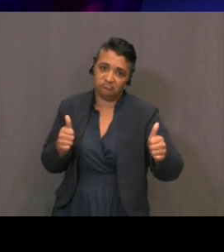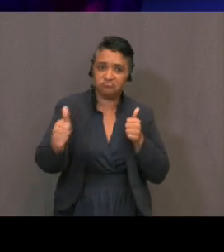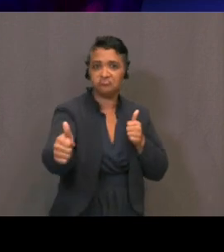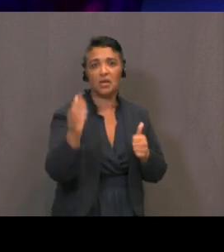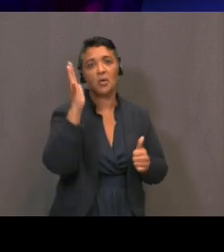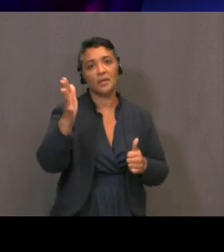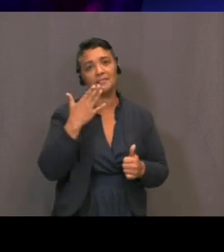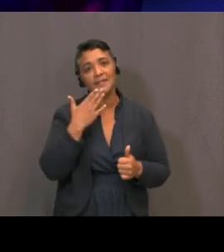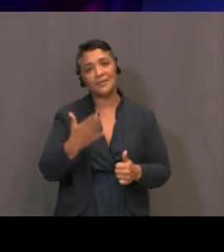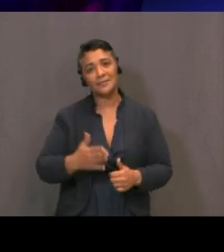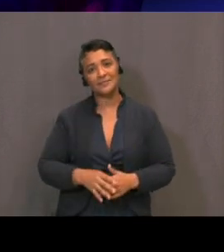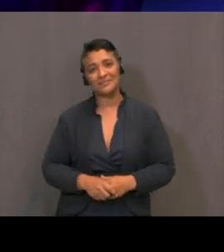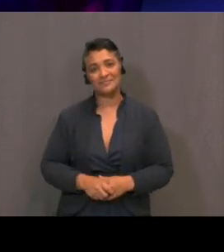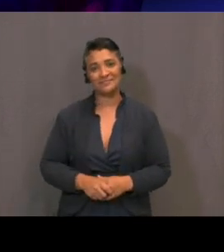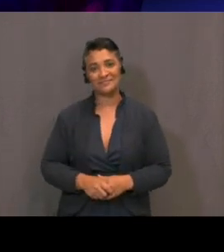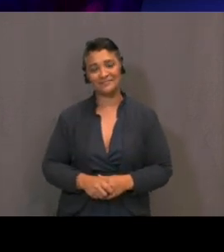Thank you.